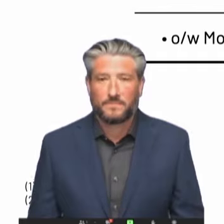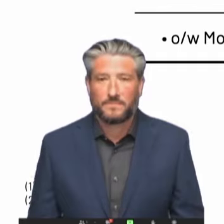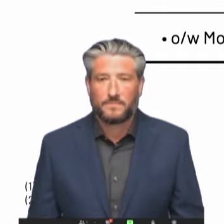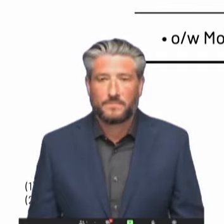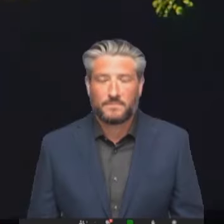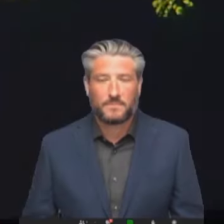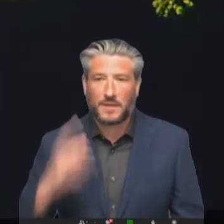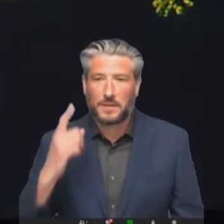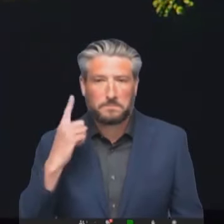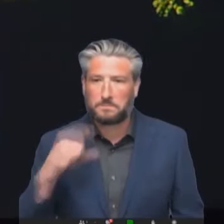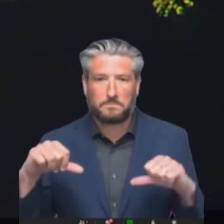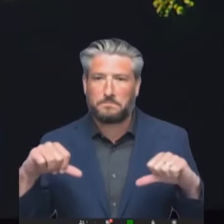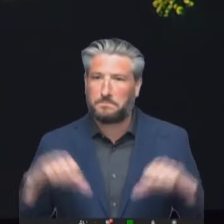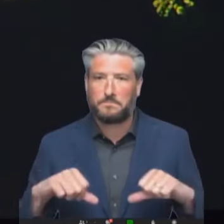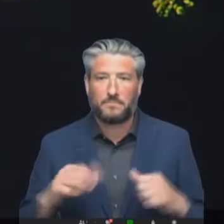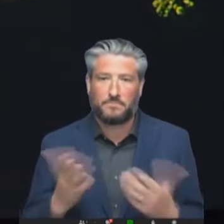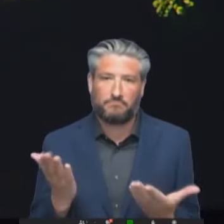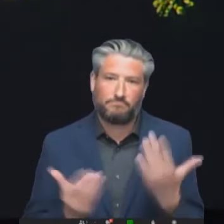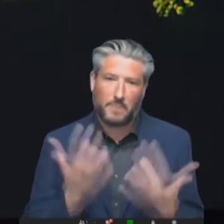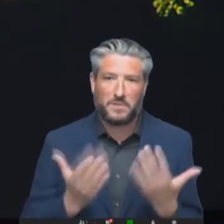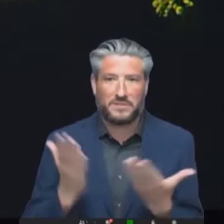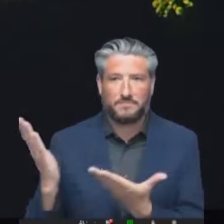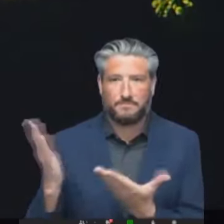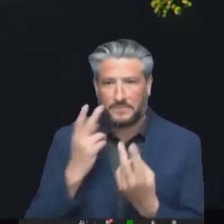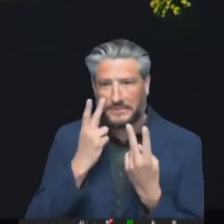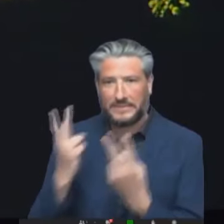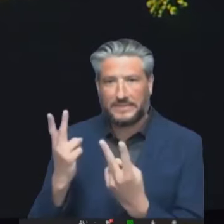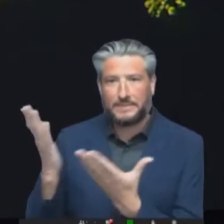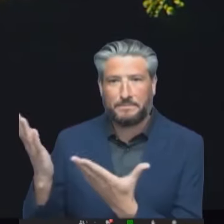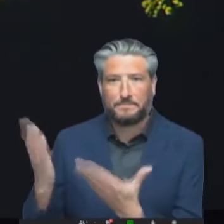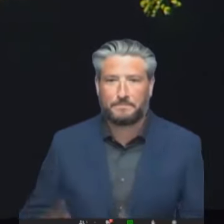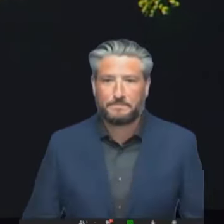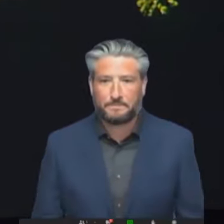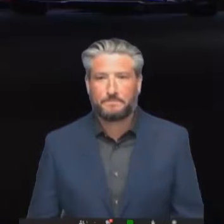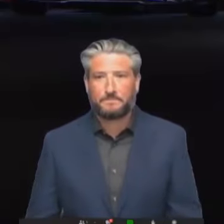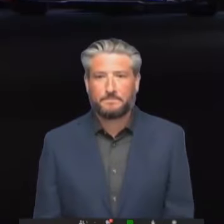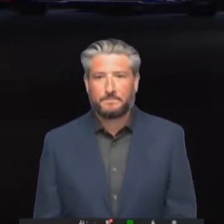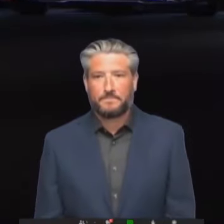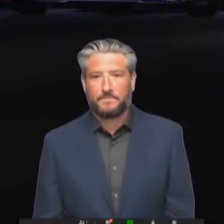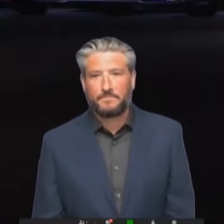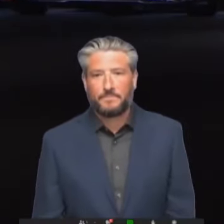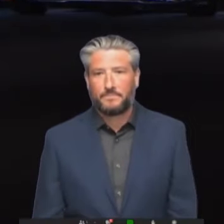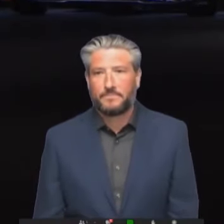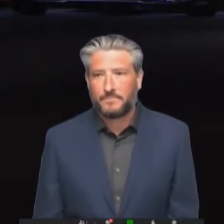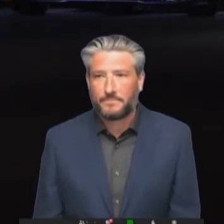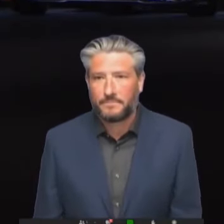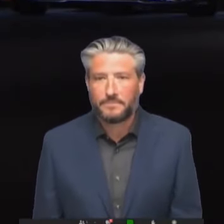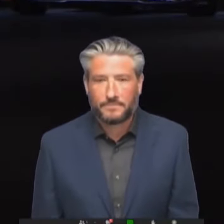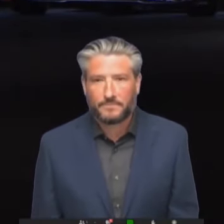billion euros to the group's results. Finally, the contribution of mobility services was